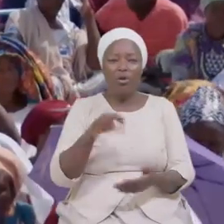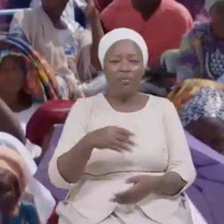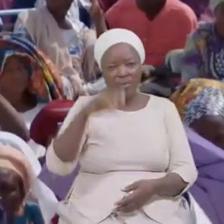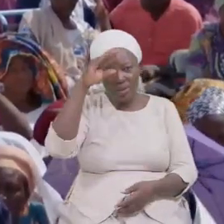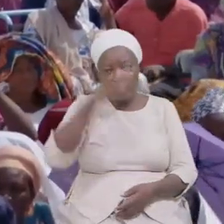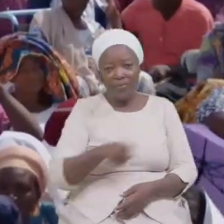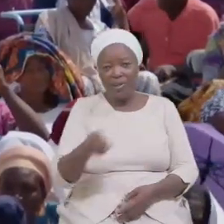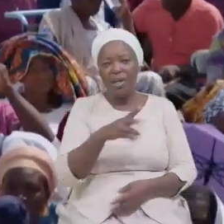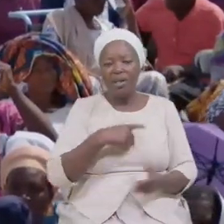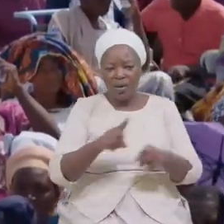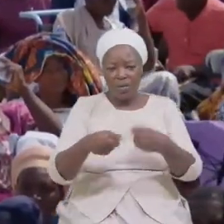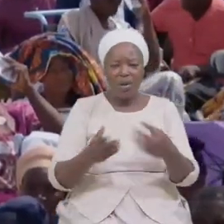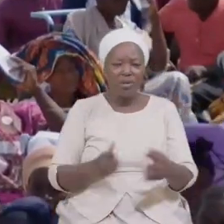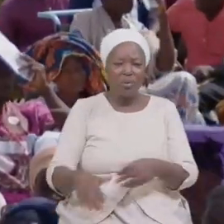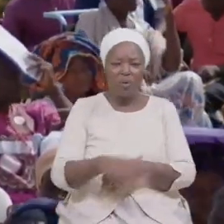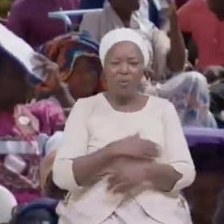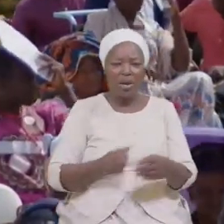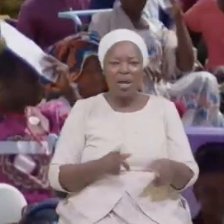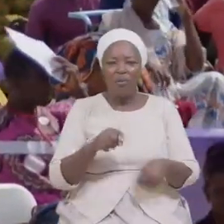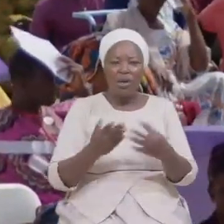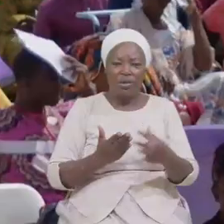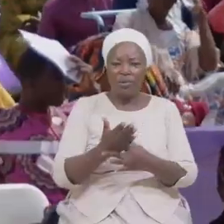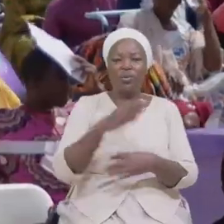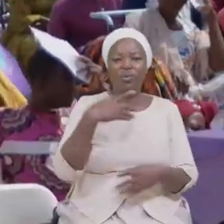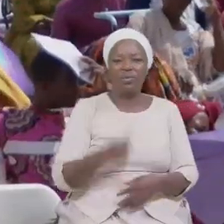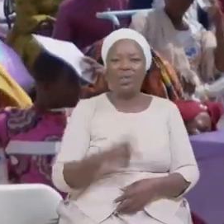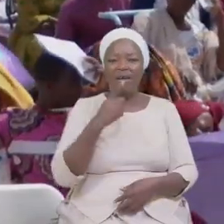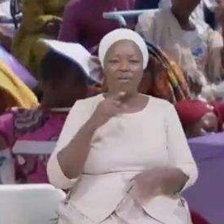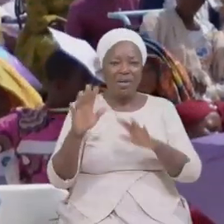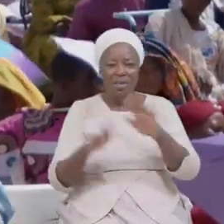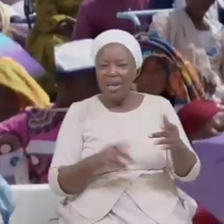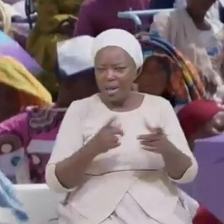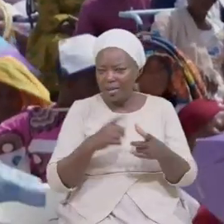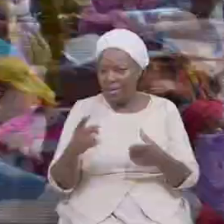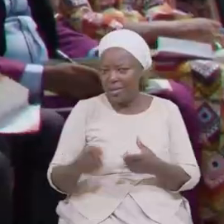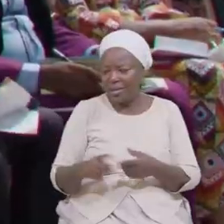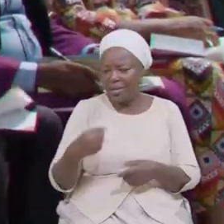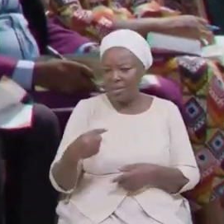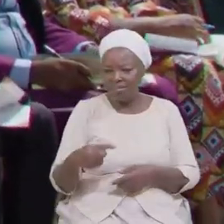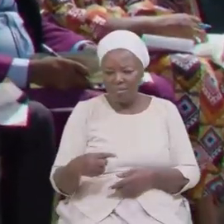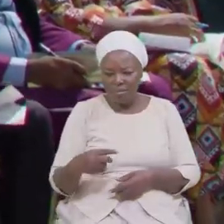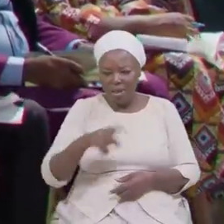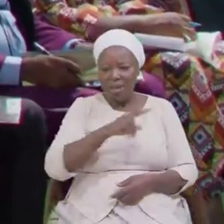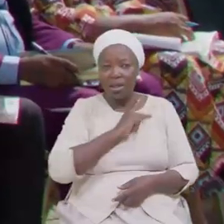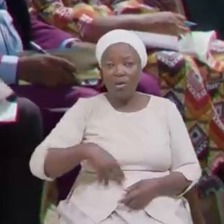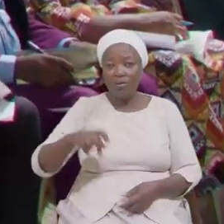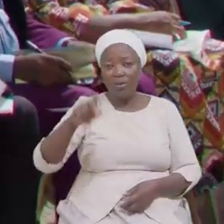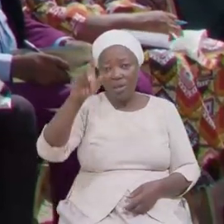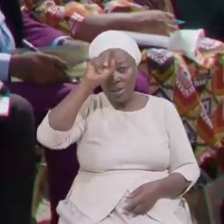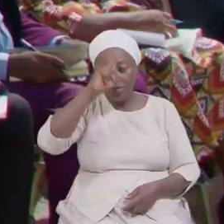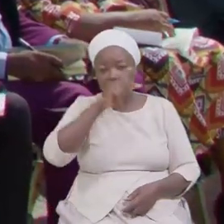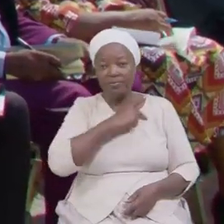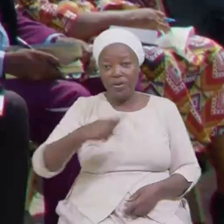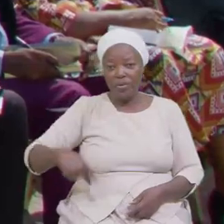over the Red Sea. Oh, and Pharaoh said, I won't give up on them. I must get